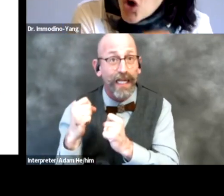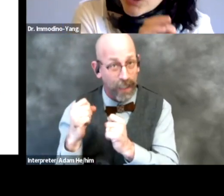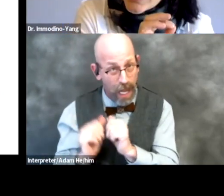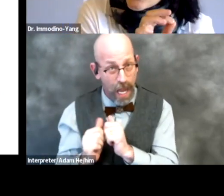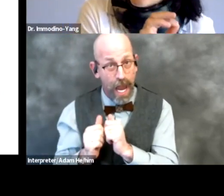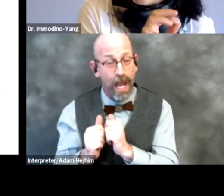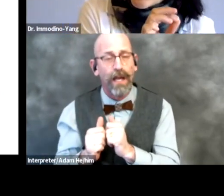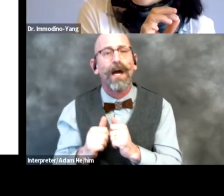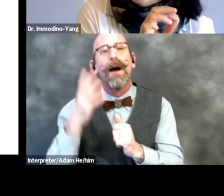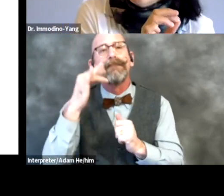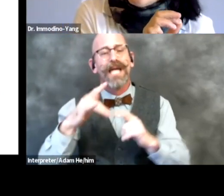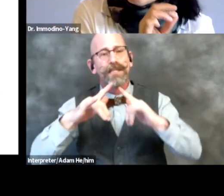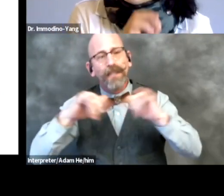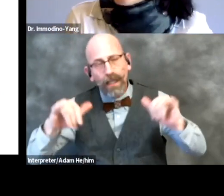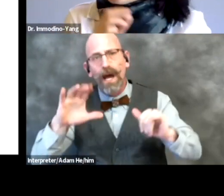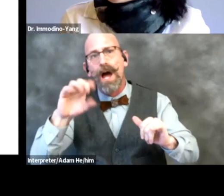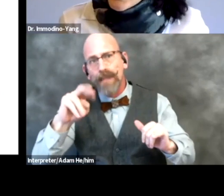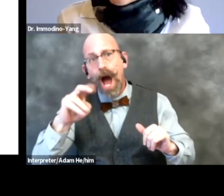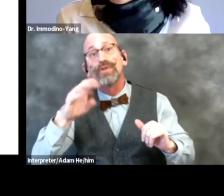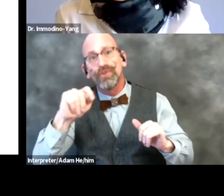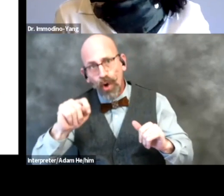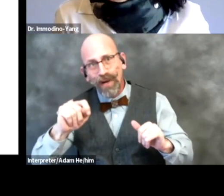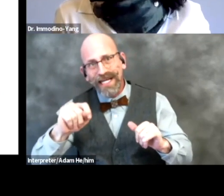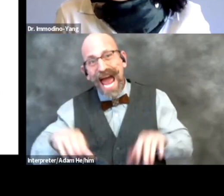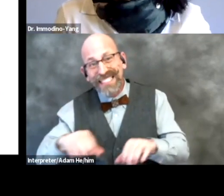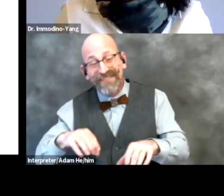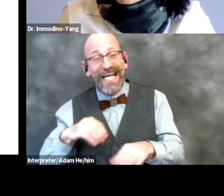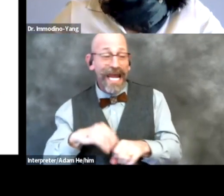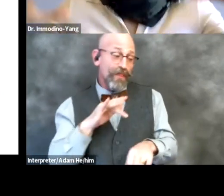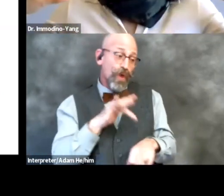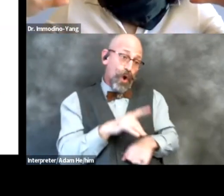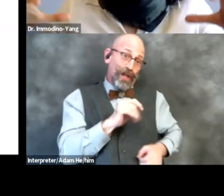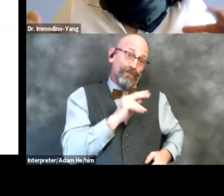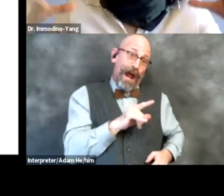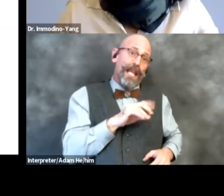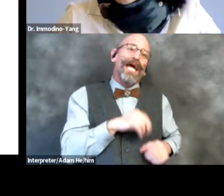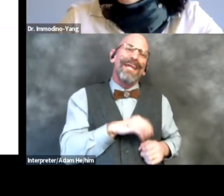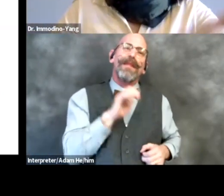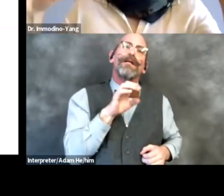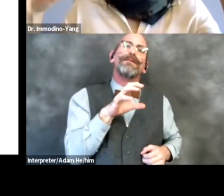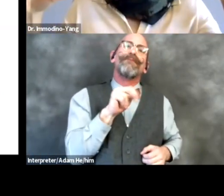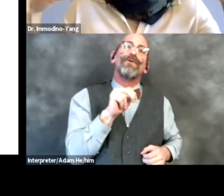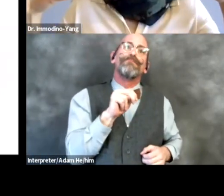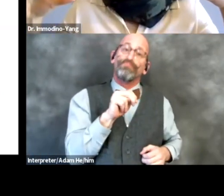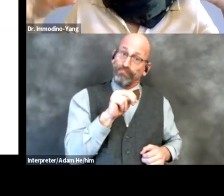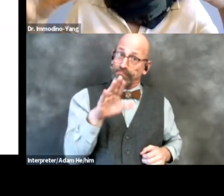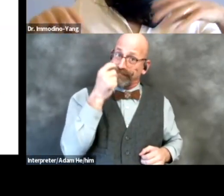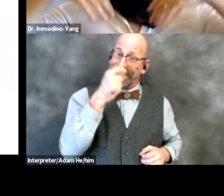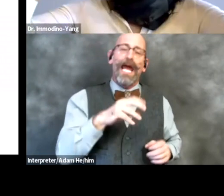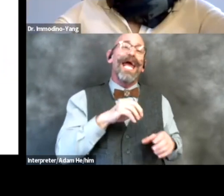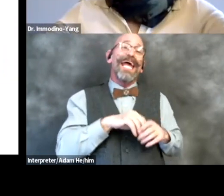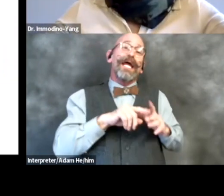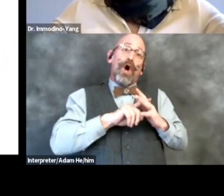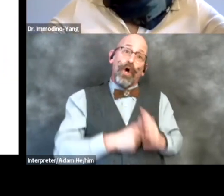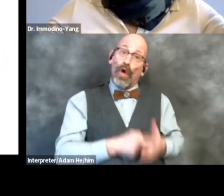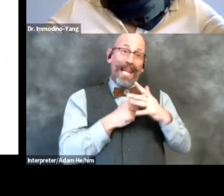activity early in the trial in the executive control network. So only very early that comes on and says, whoa, I got to really think about this. This isn't